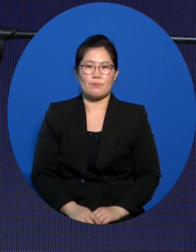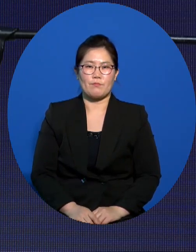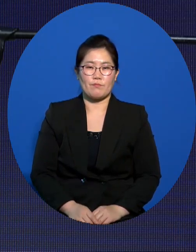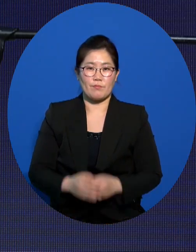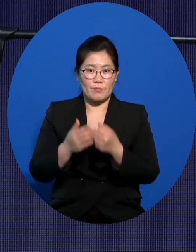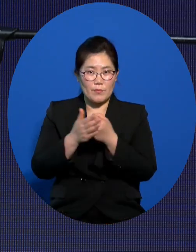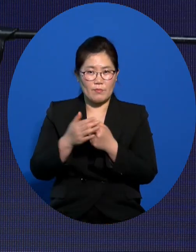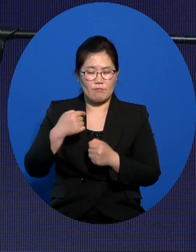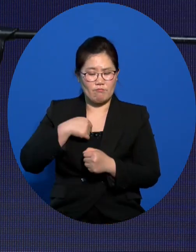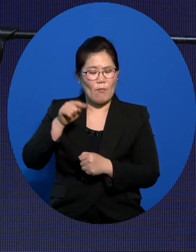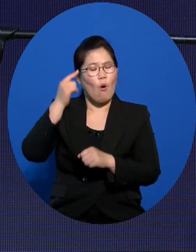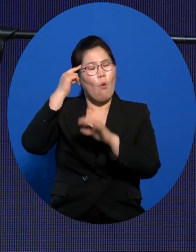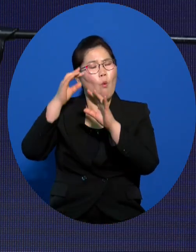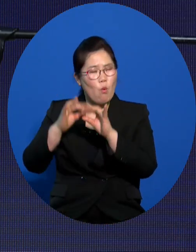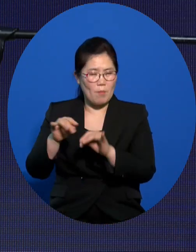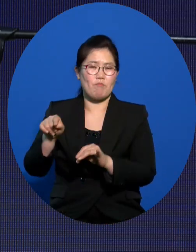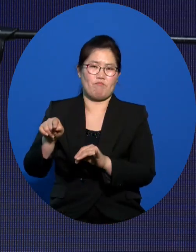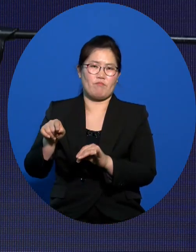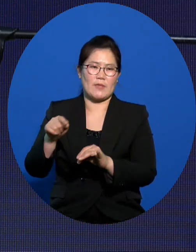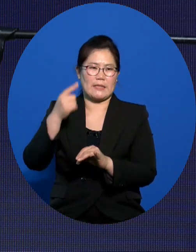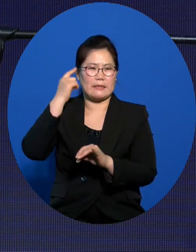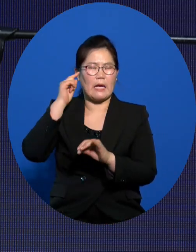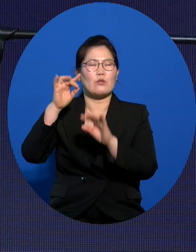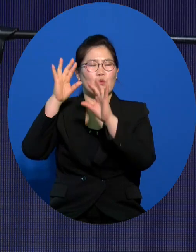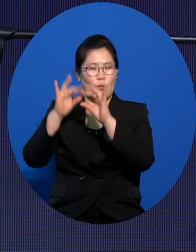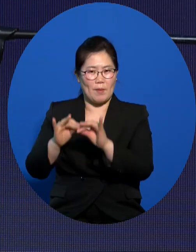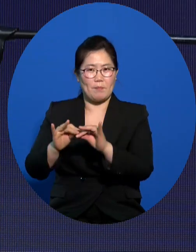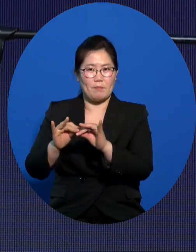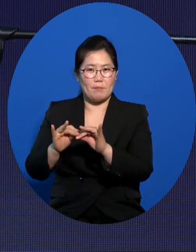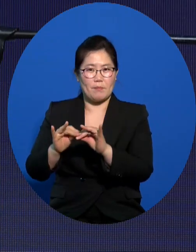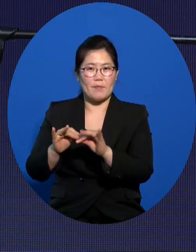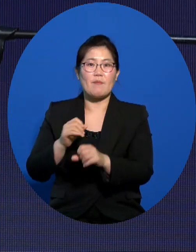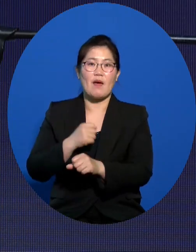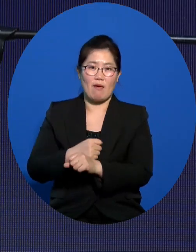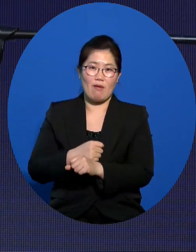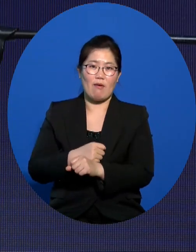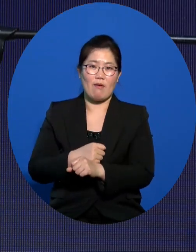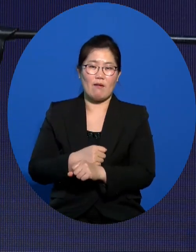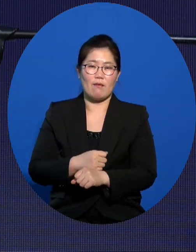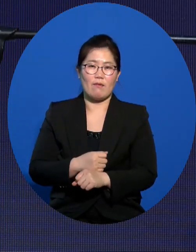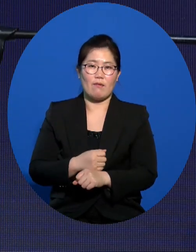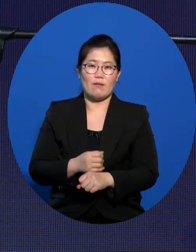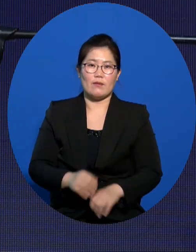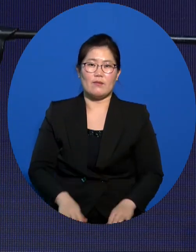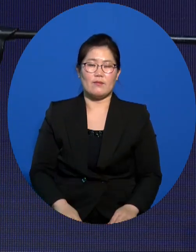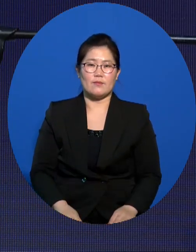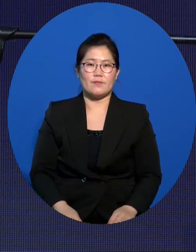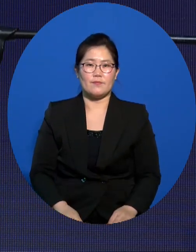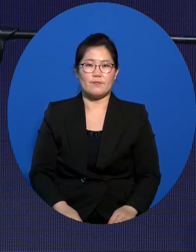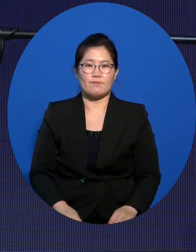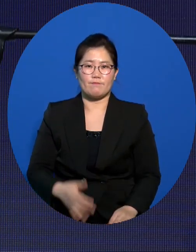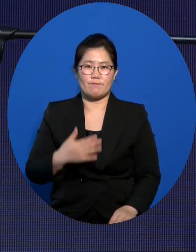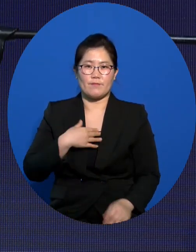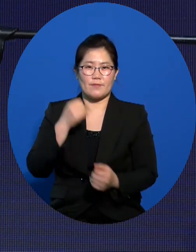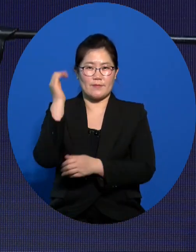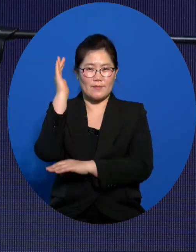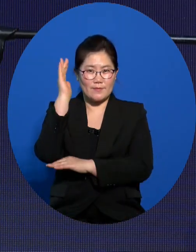just a one-time budget that we secure, but something that we can maintain on a long-term basis.